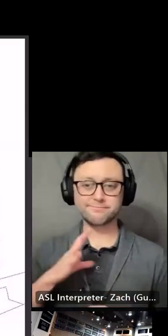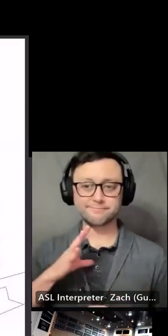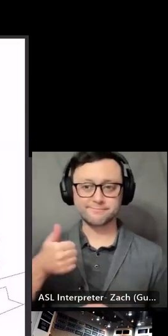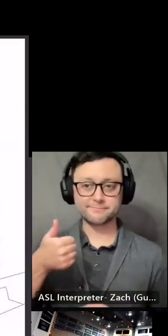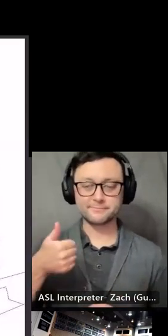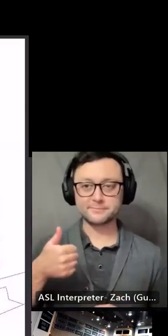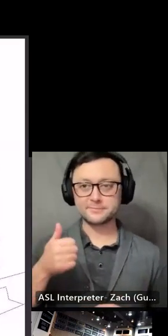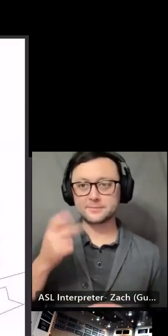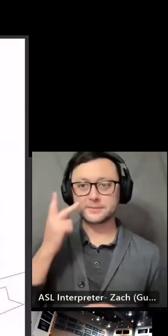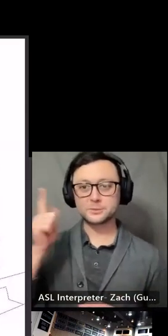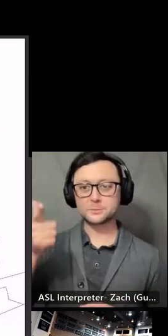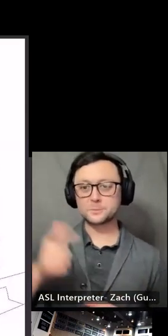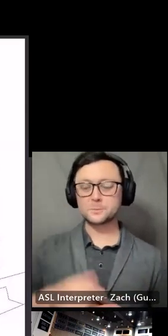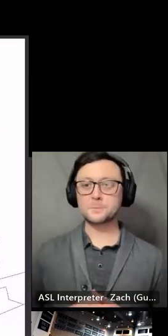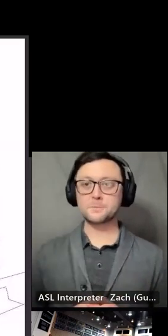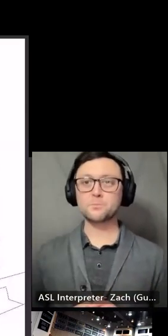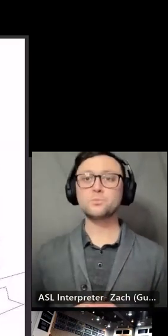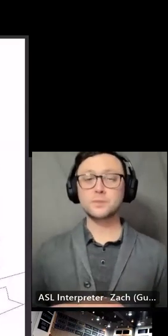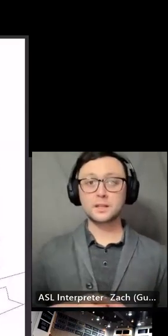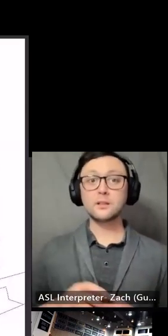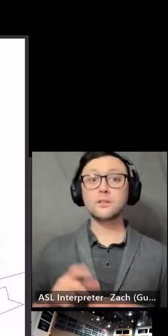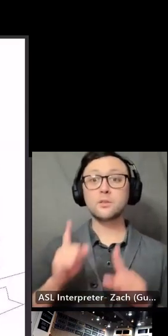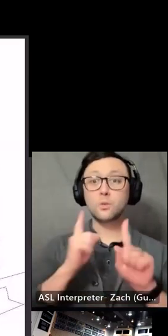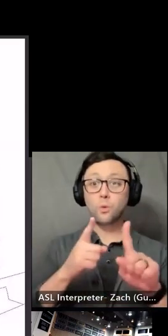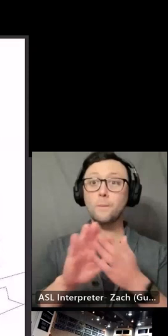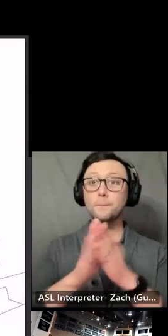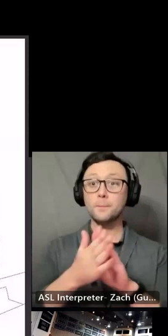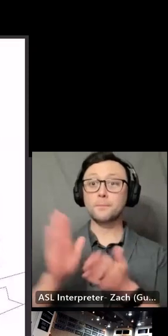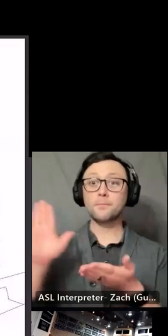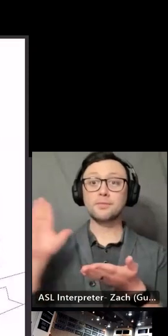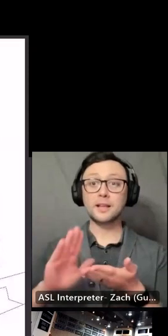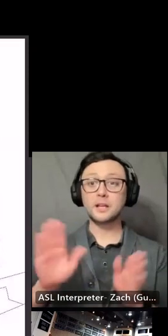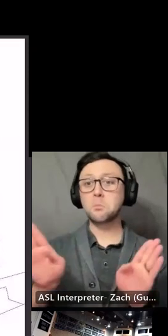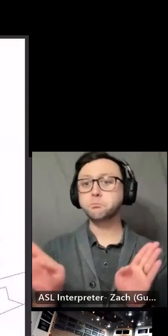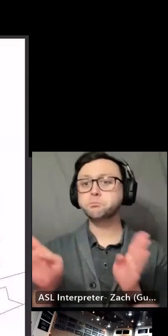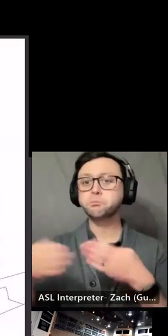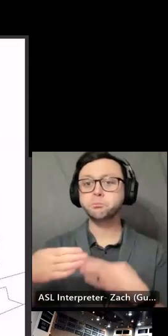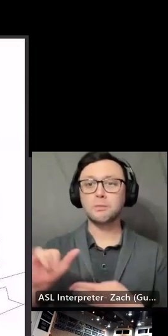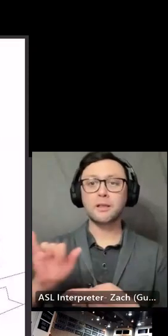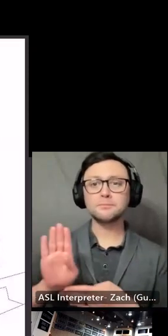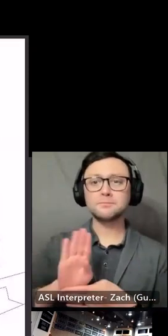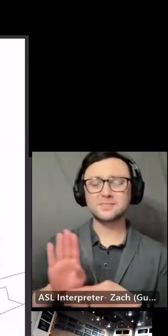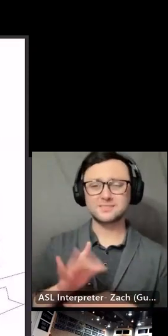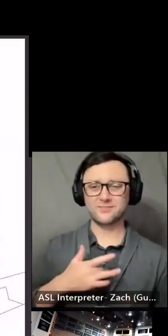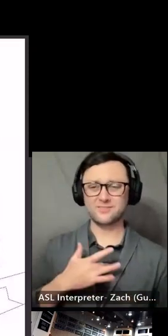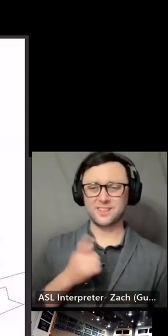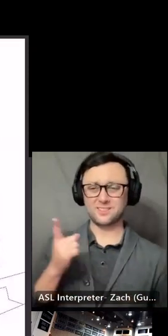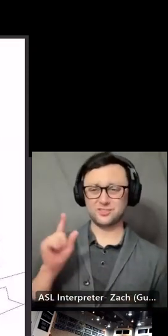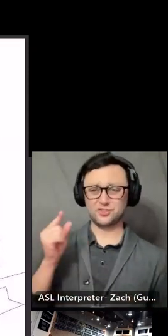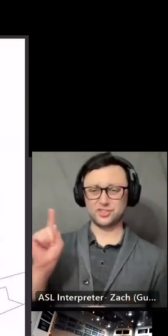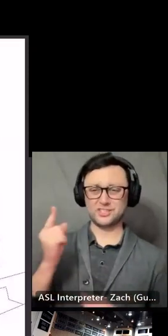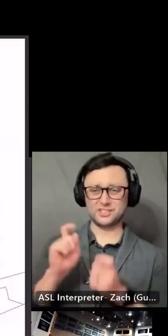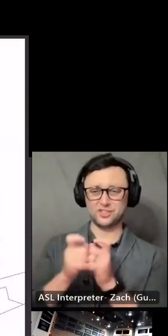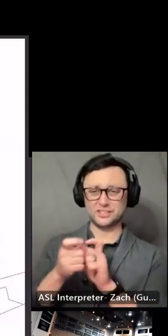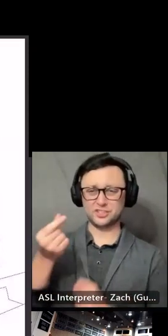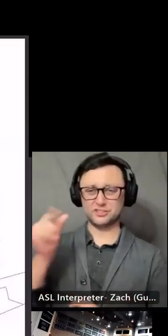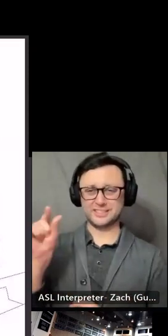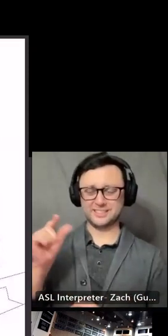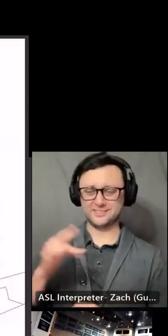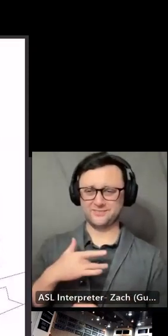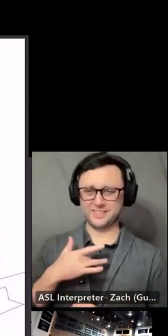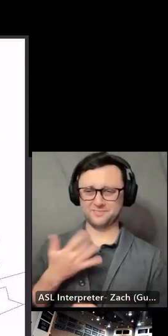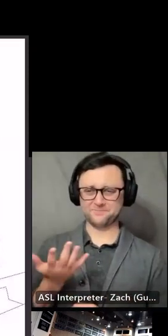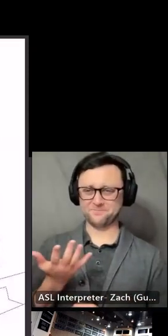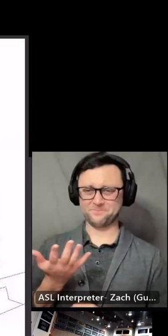to make it look less industrial. And to me, they would be a complete affront to that little tiny sad strip